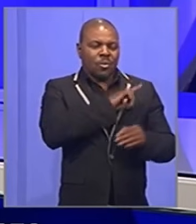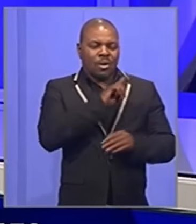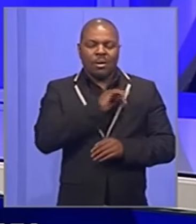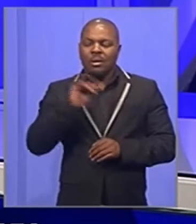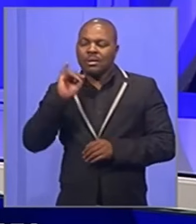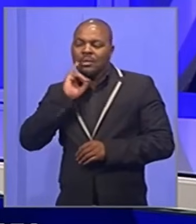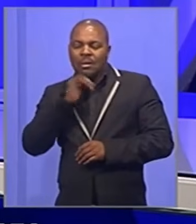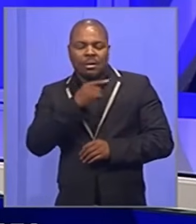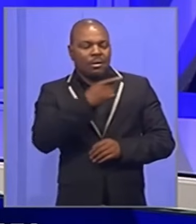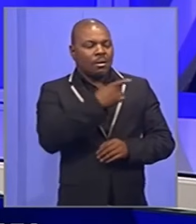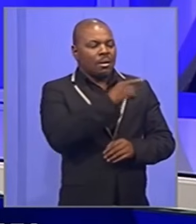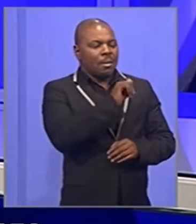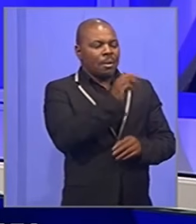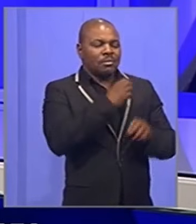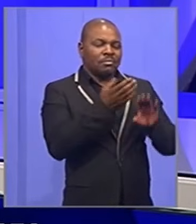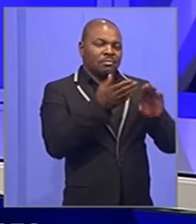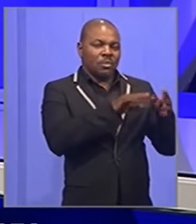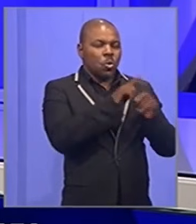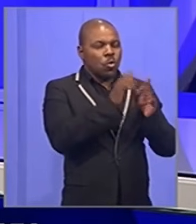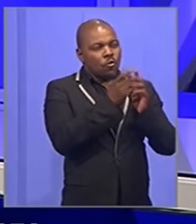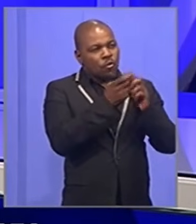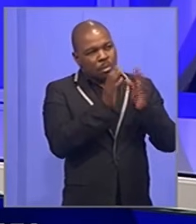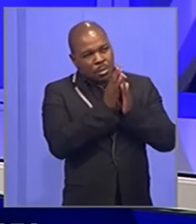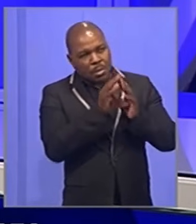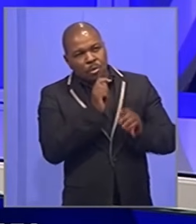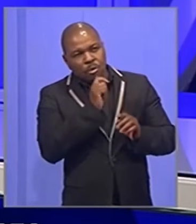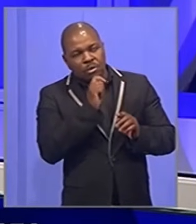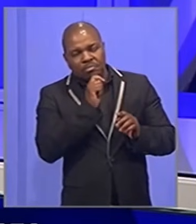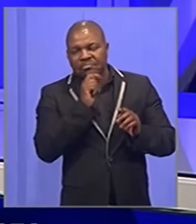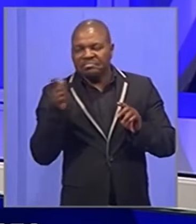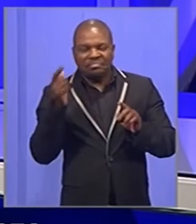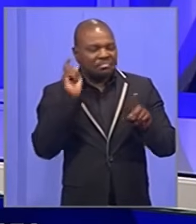ha mmoho le moena wa hae nakong eo ba tswang thapelong ya hoseng.